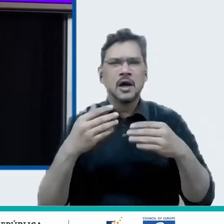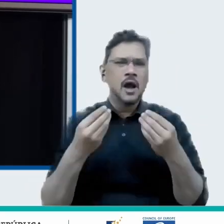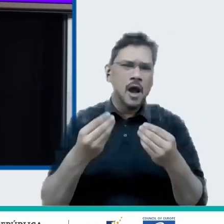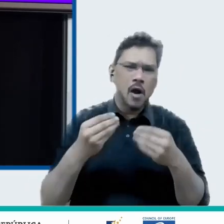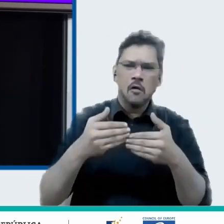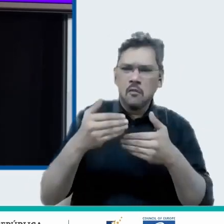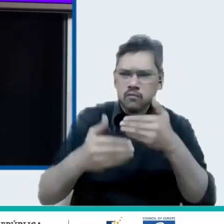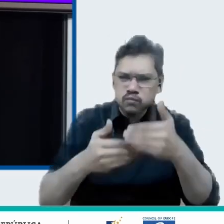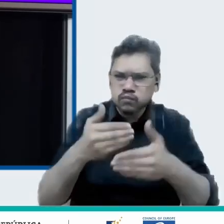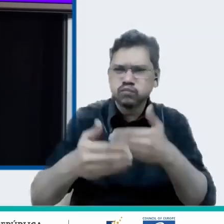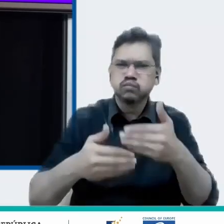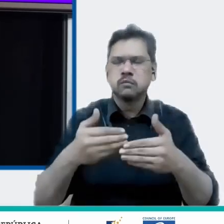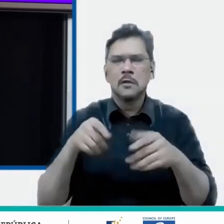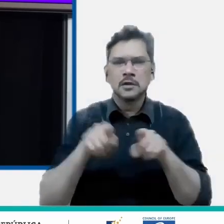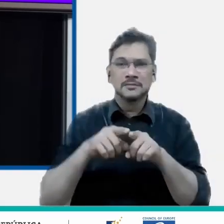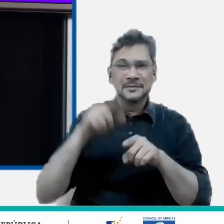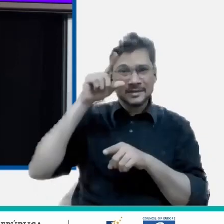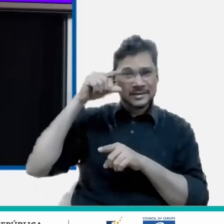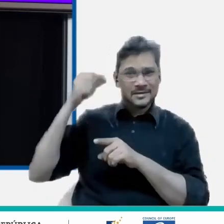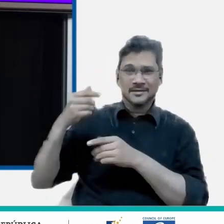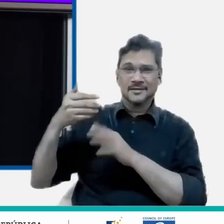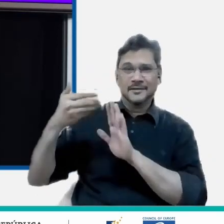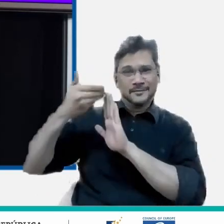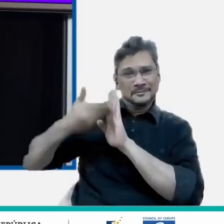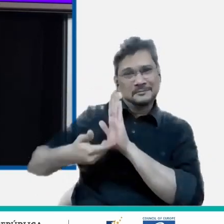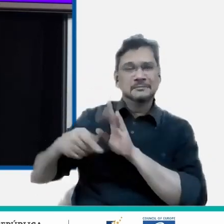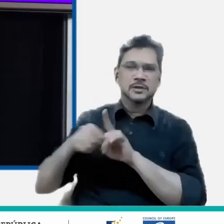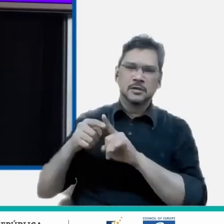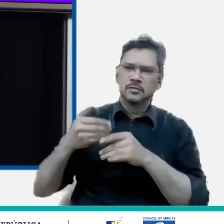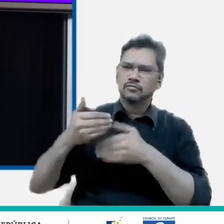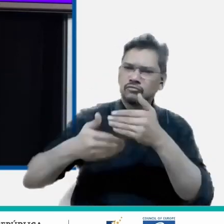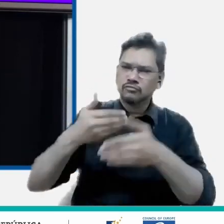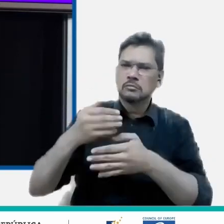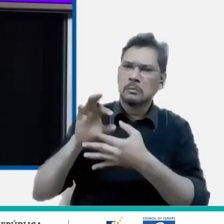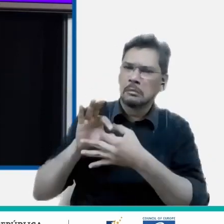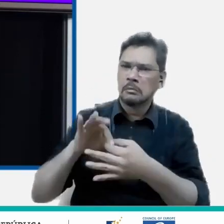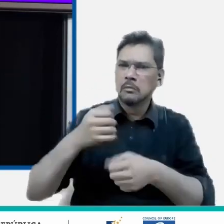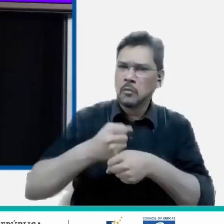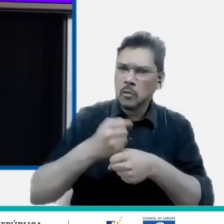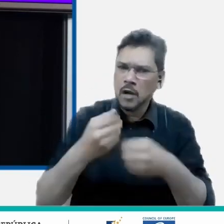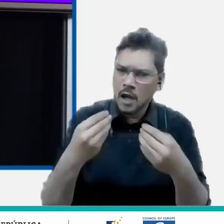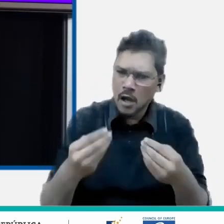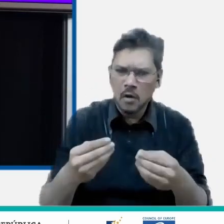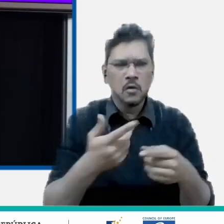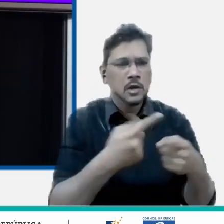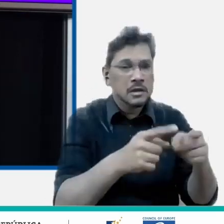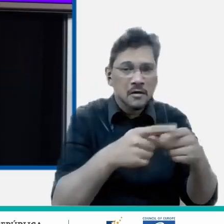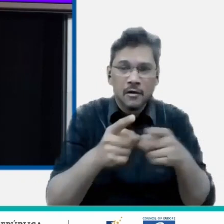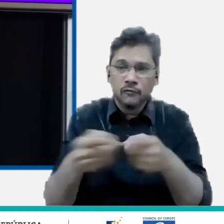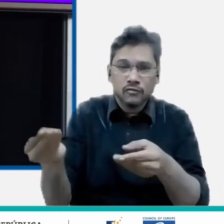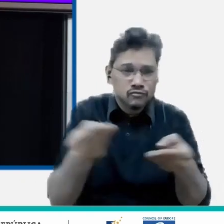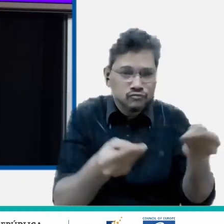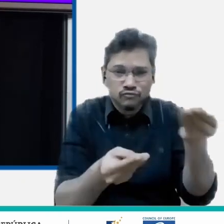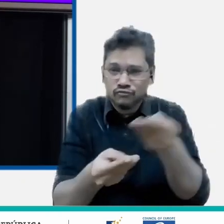our Sendai focal points, from the regional organizations and the contributions from the different stakeholders. So